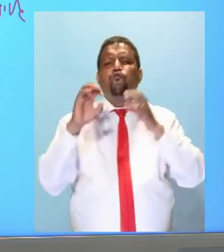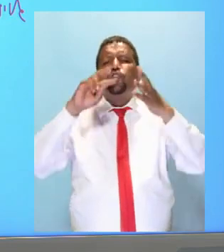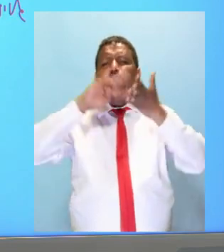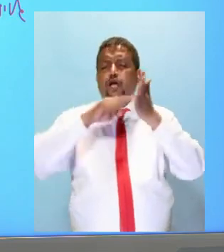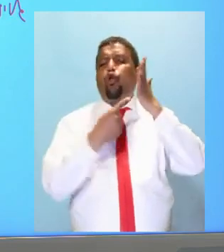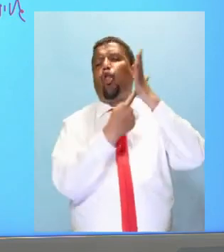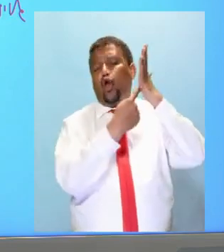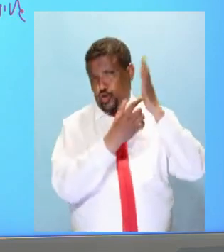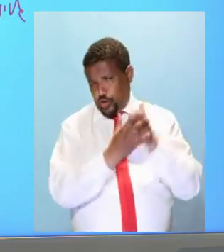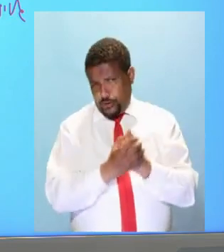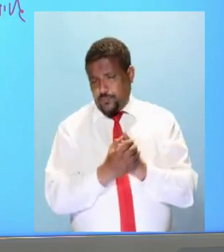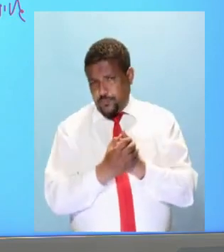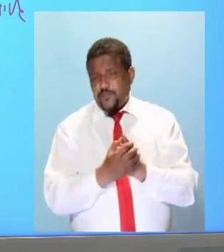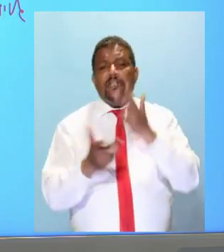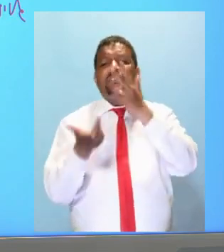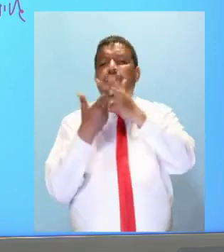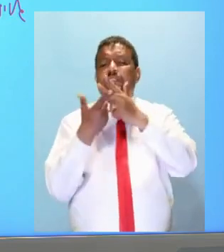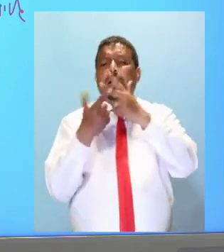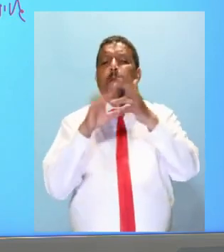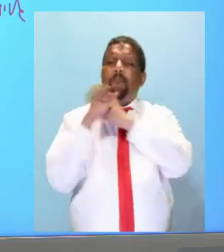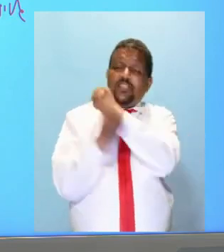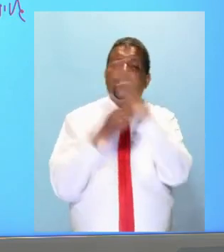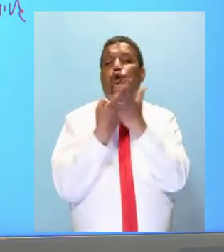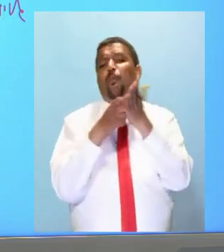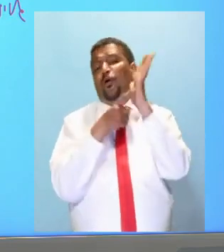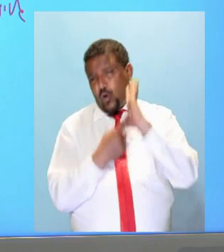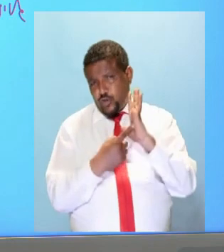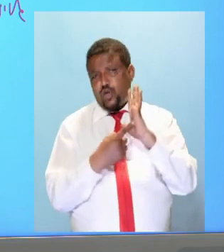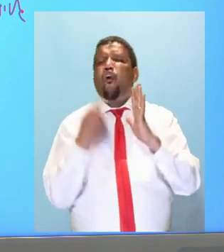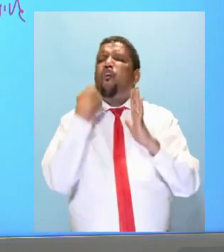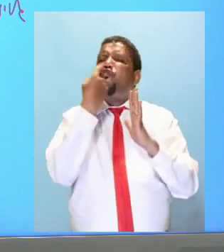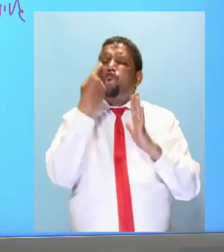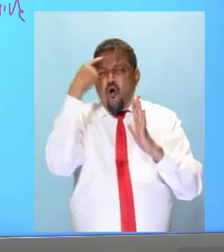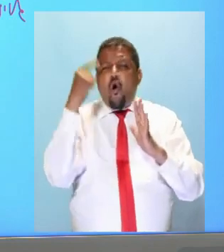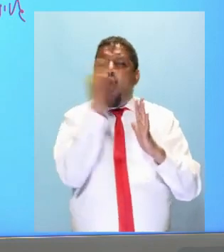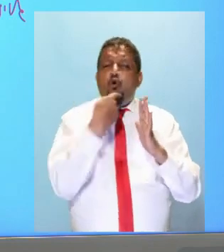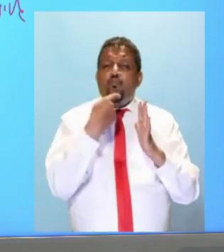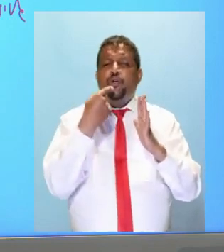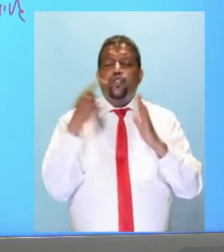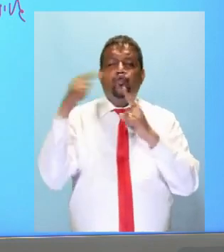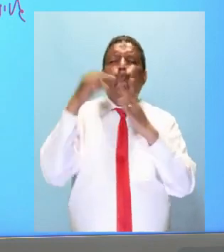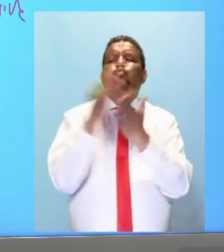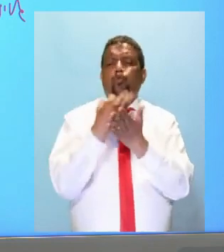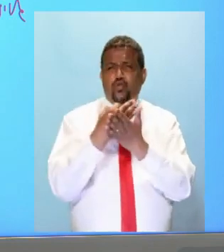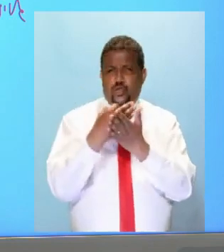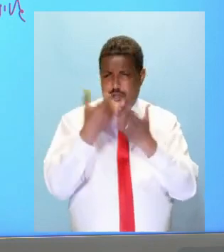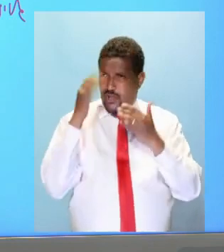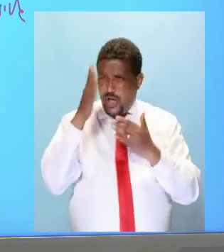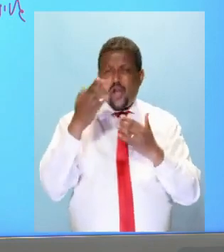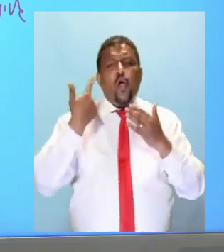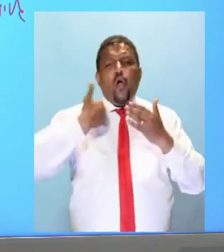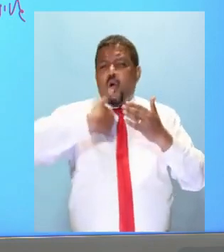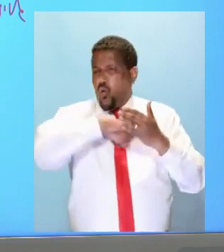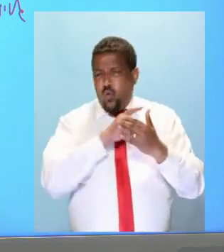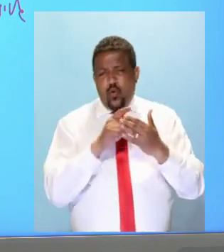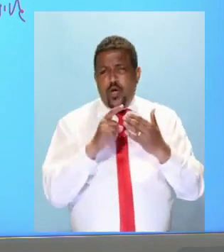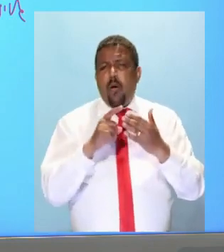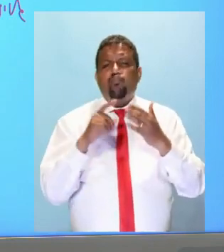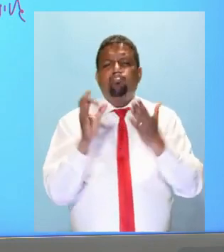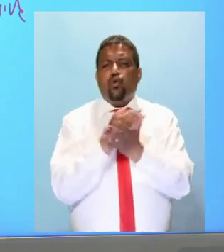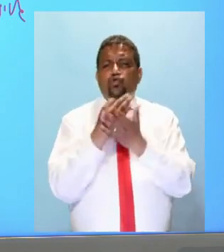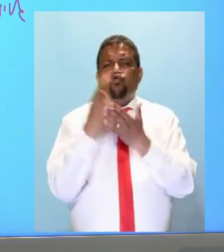technology. The third basic economic question is for whom to produce. Shall we produce for the